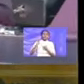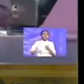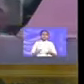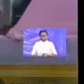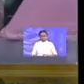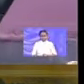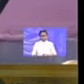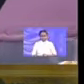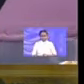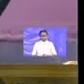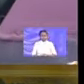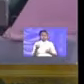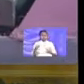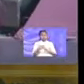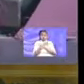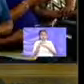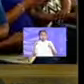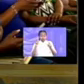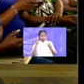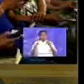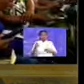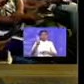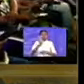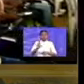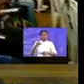phones. Register.